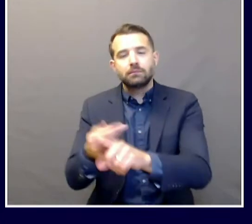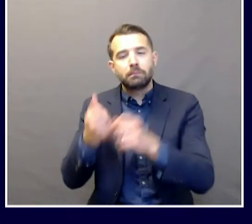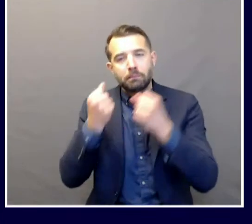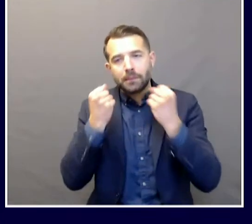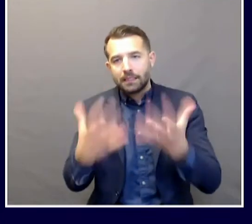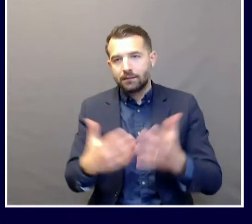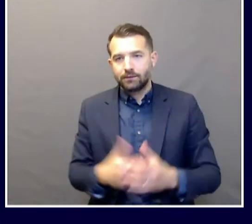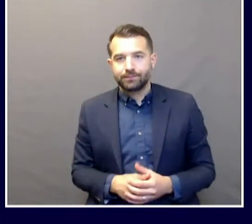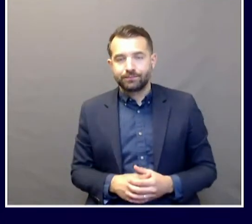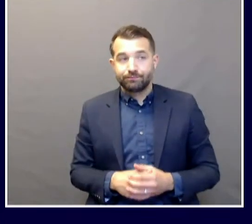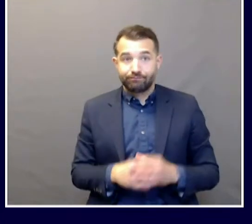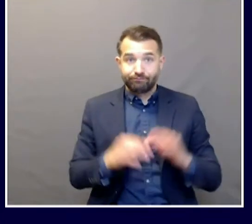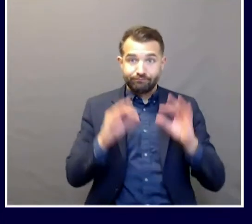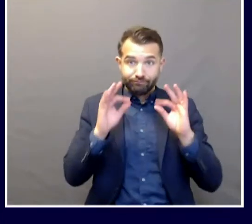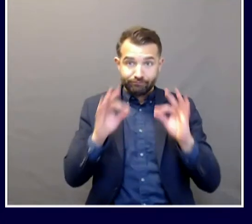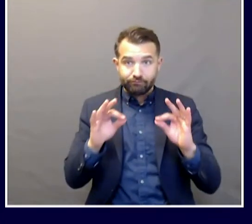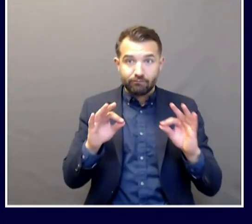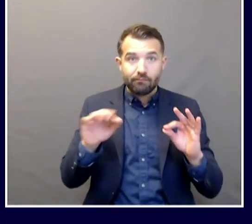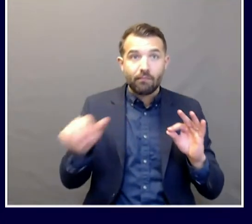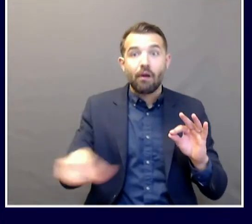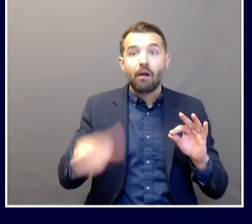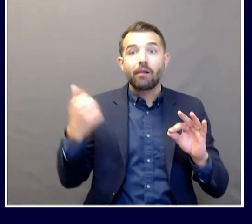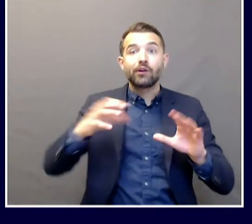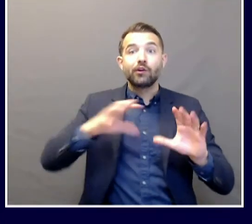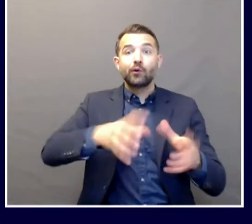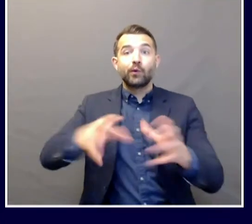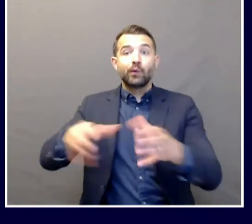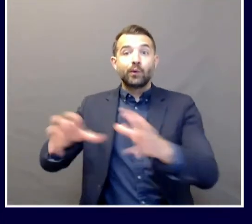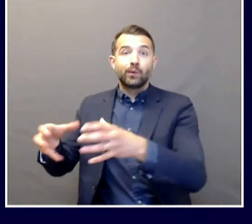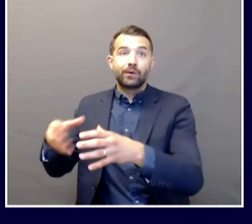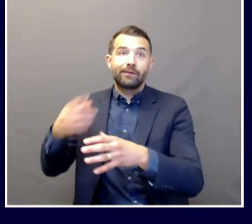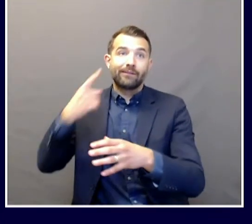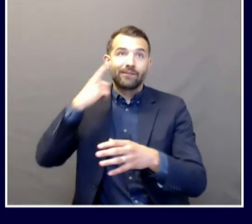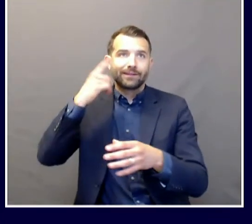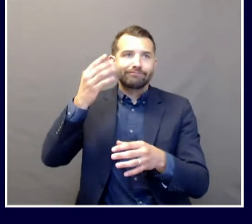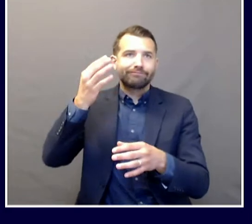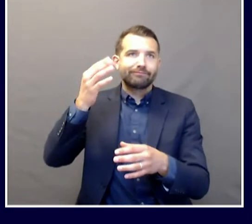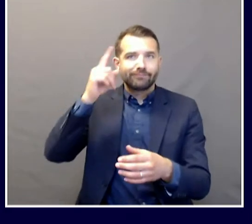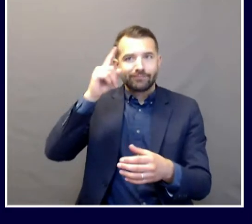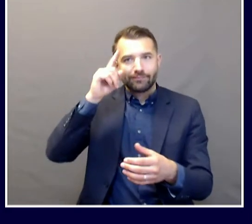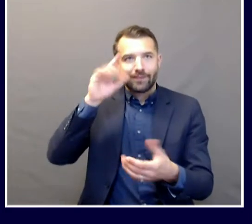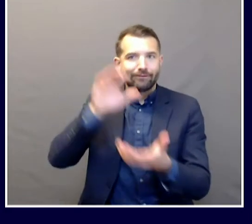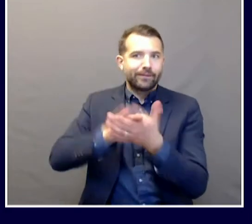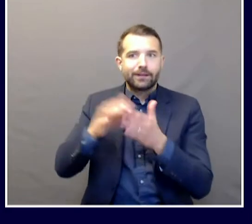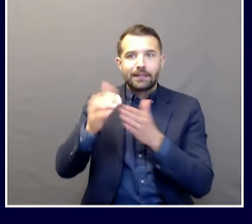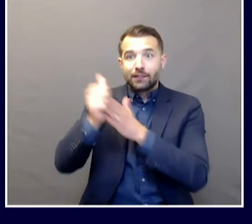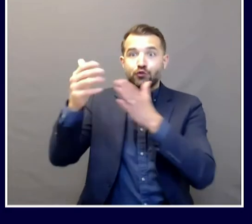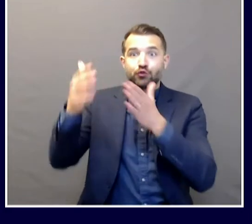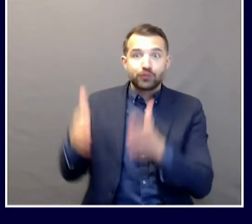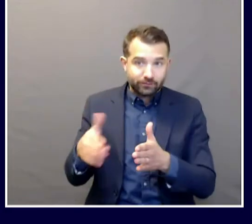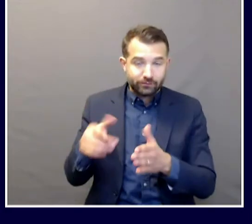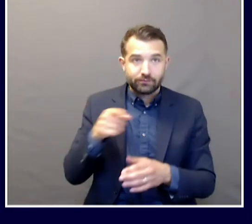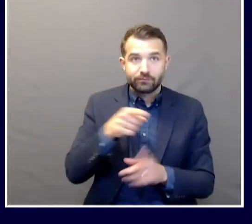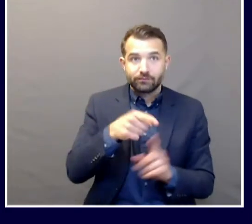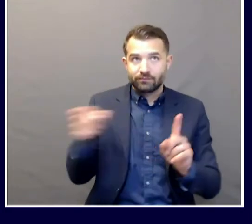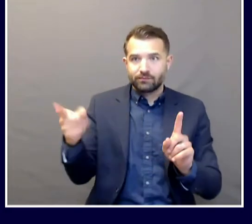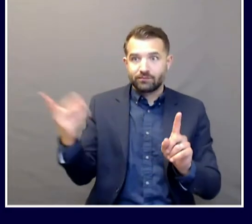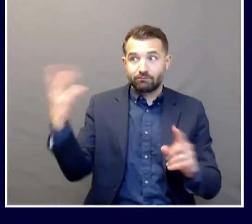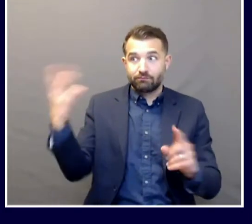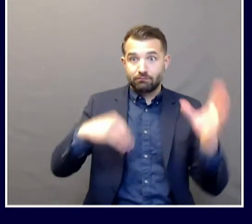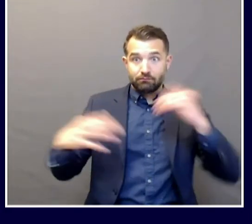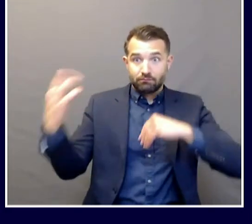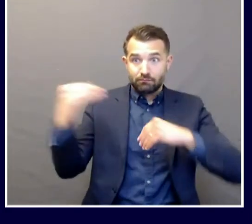faith leaders in and around Androscoggin, in and around Lewiston and Auburn, to start thinking about how we can offer